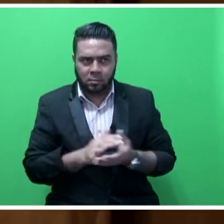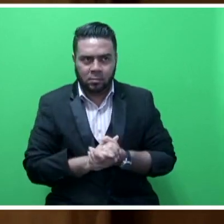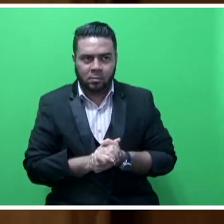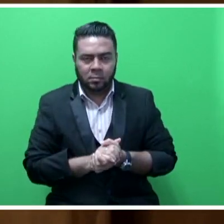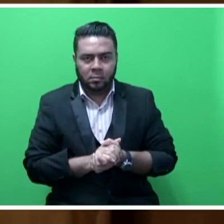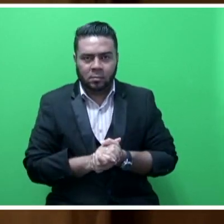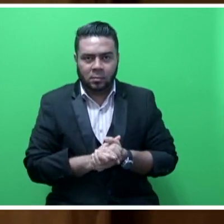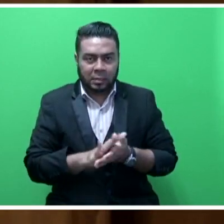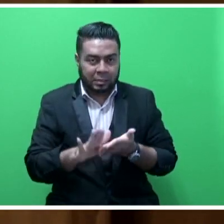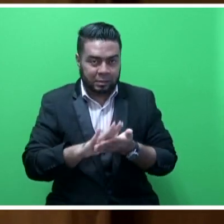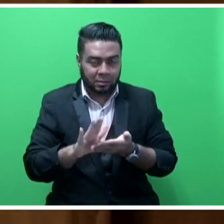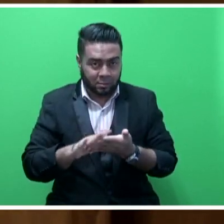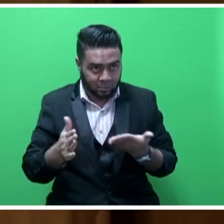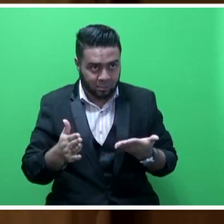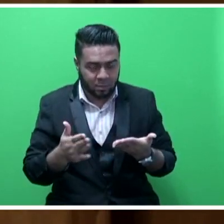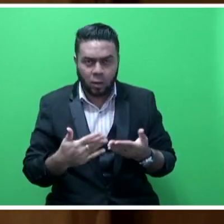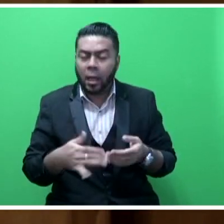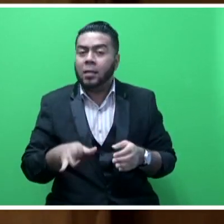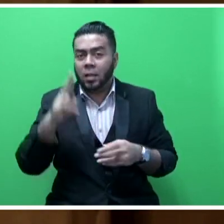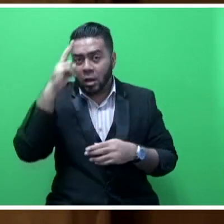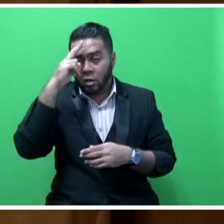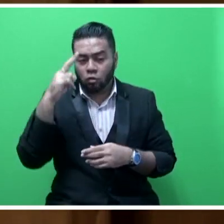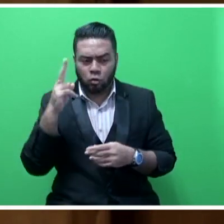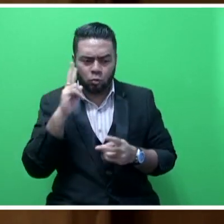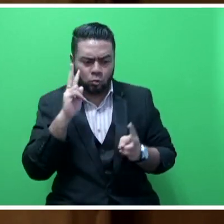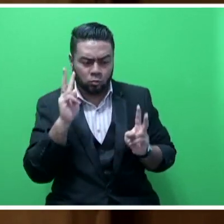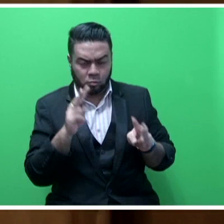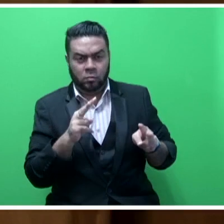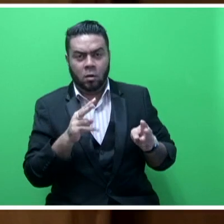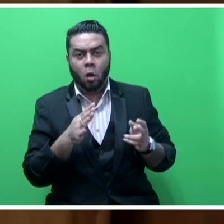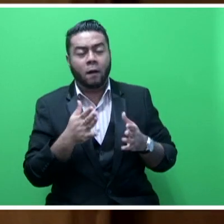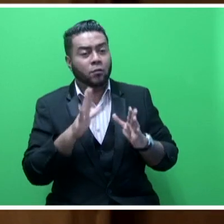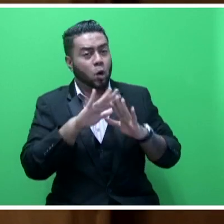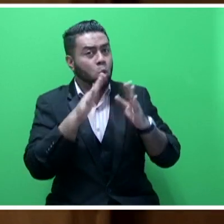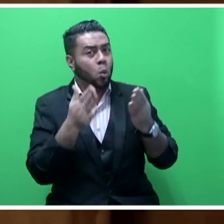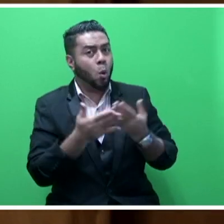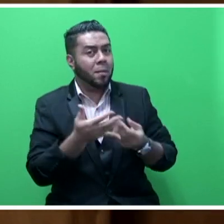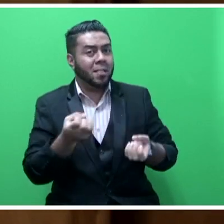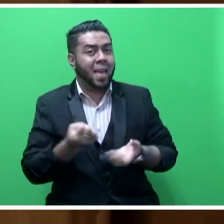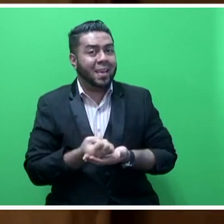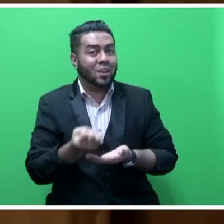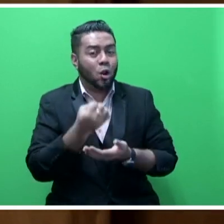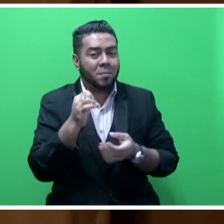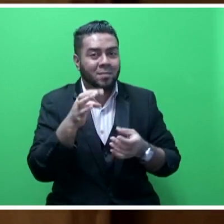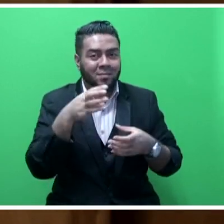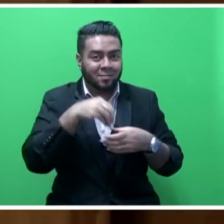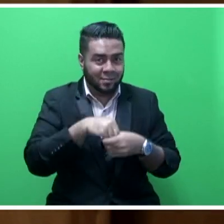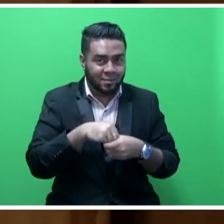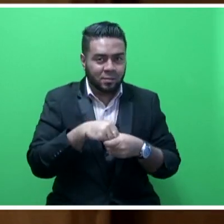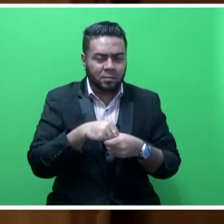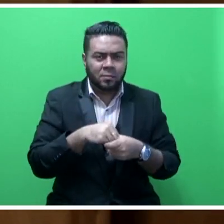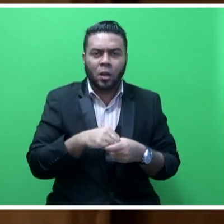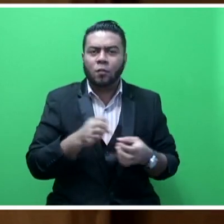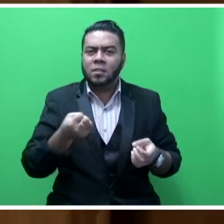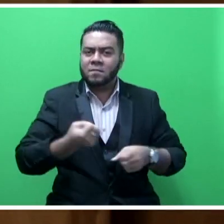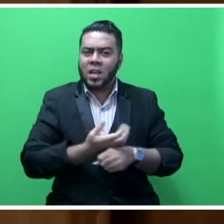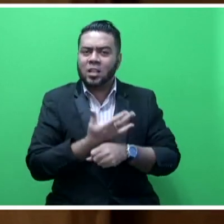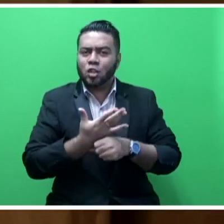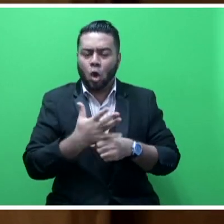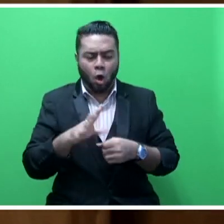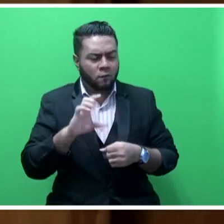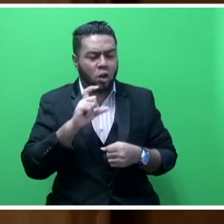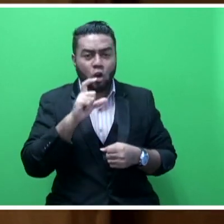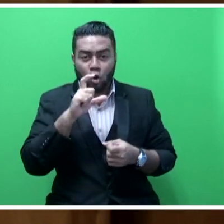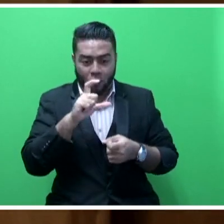as the nation reels to take a grip of the global economic upheaval from the effects of